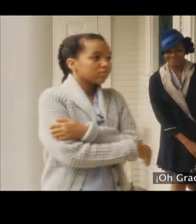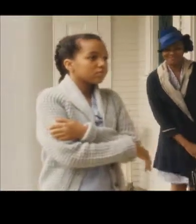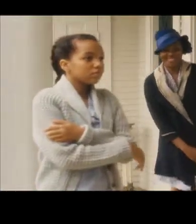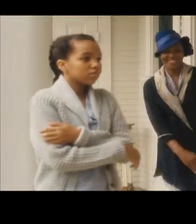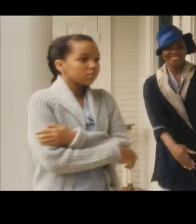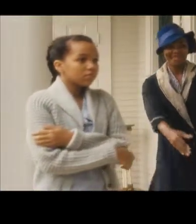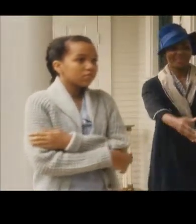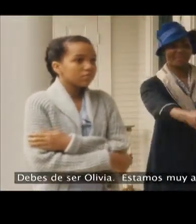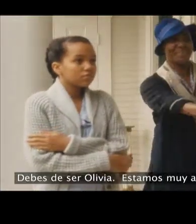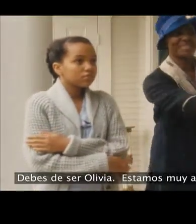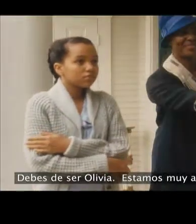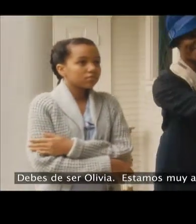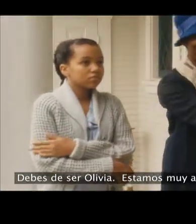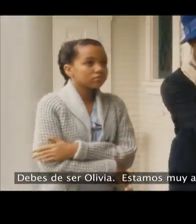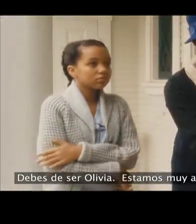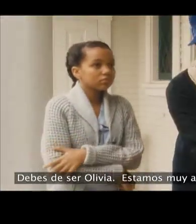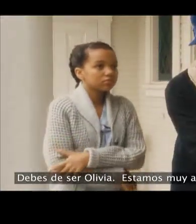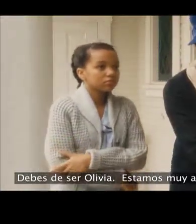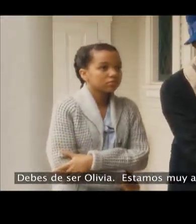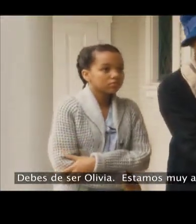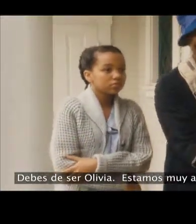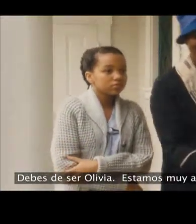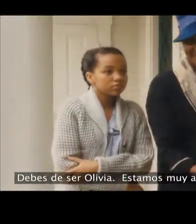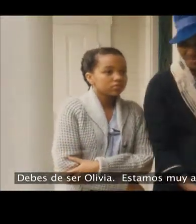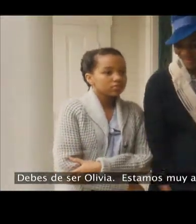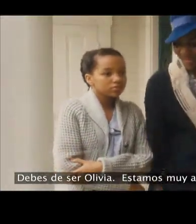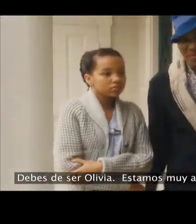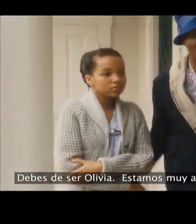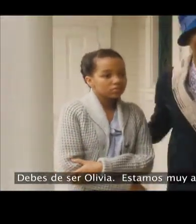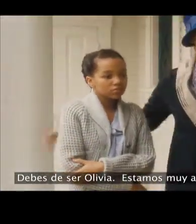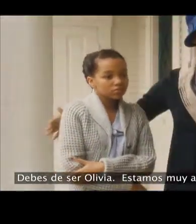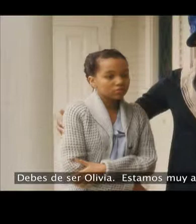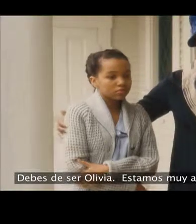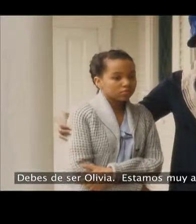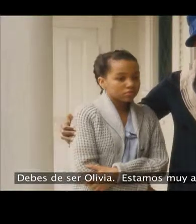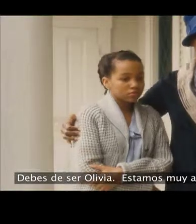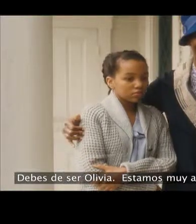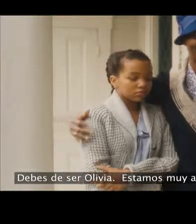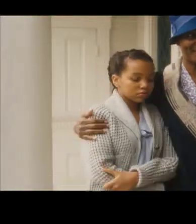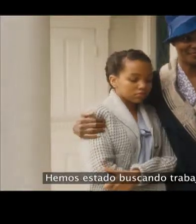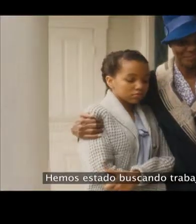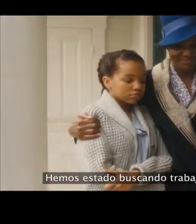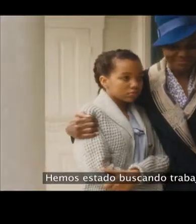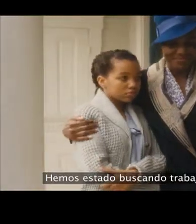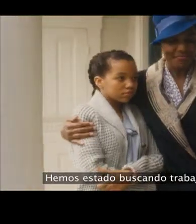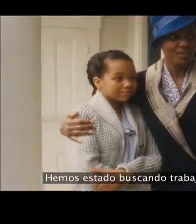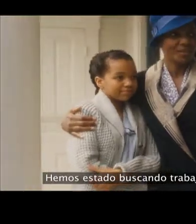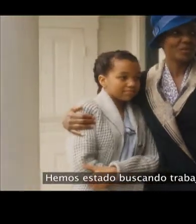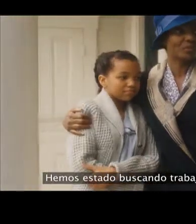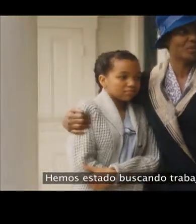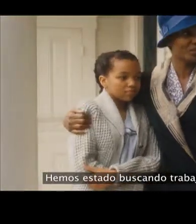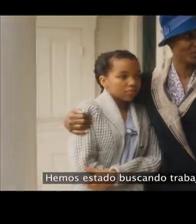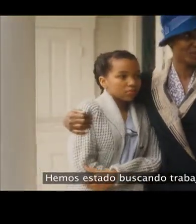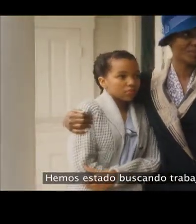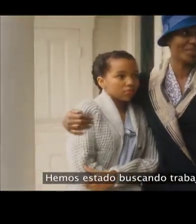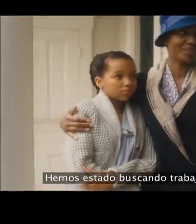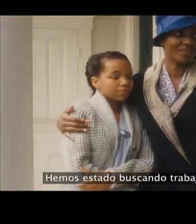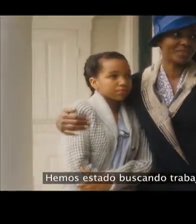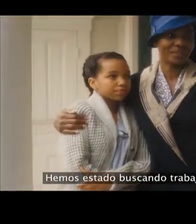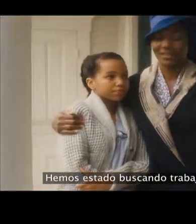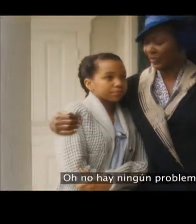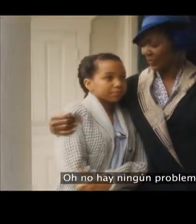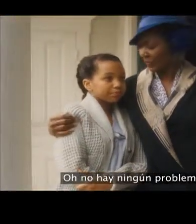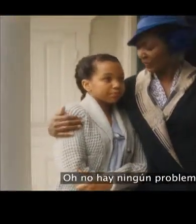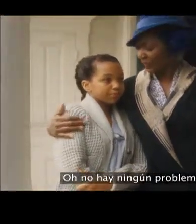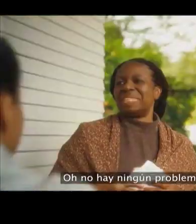Oh, Grace! You must be Olivia. We're much obliged to your kindness. Been looking for work for a